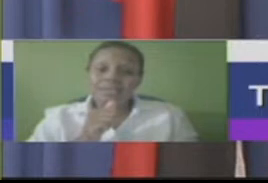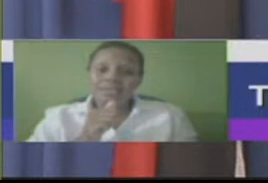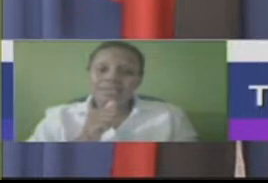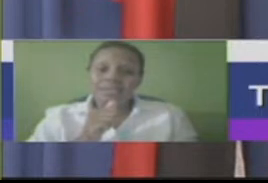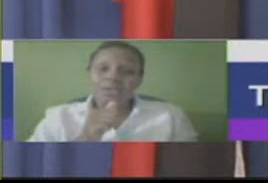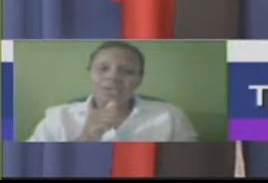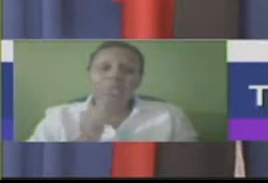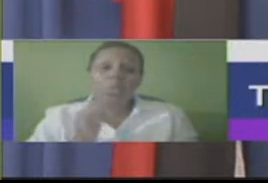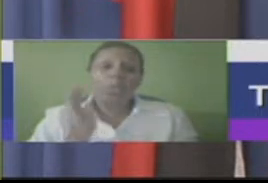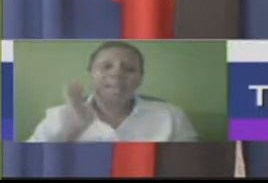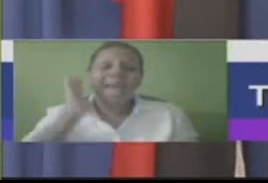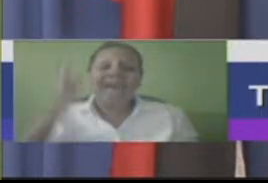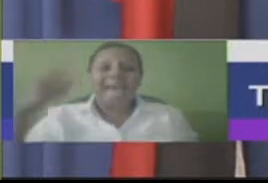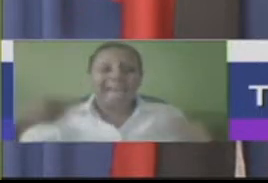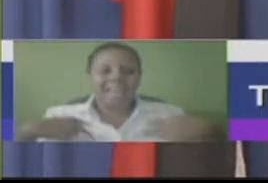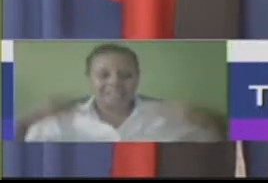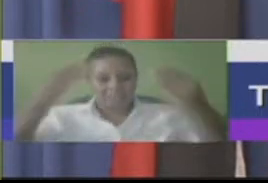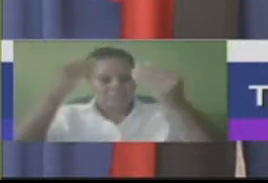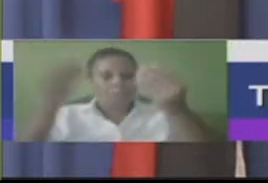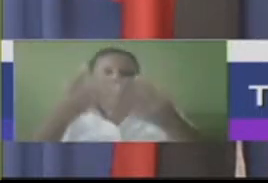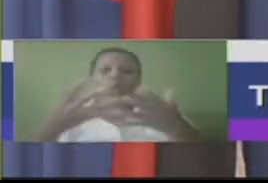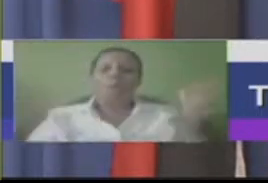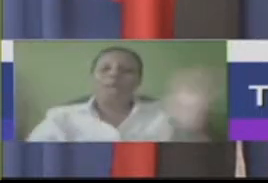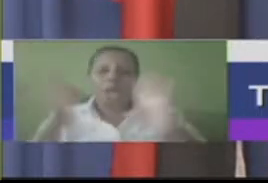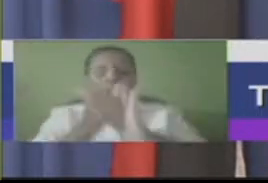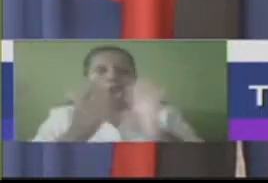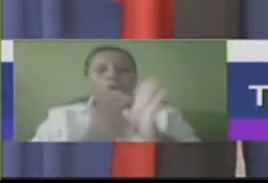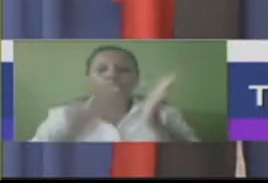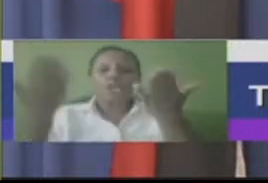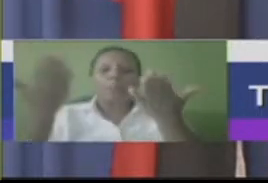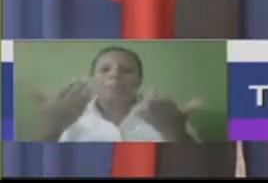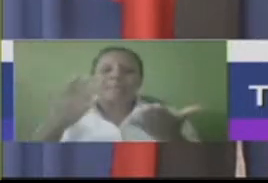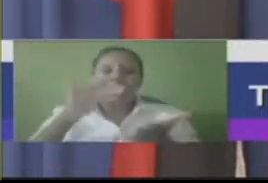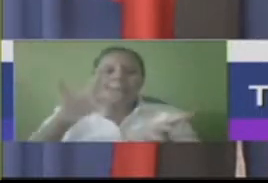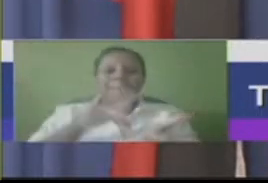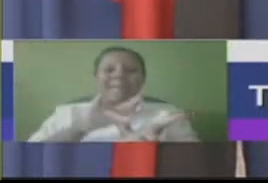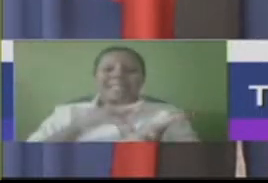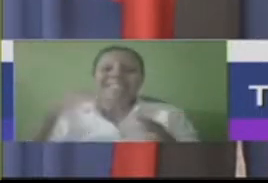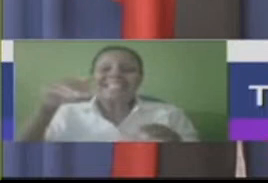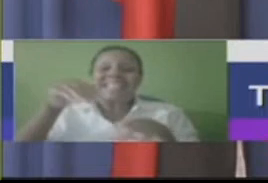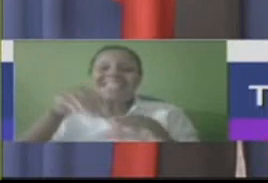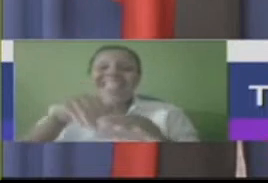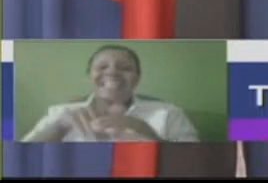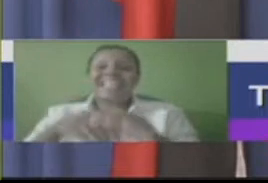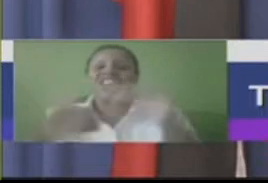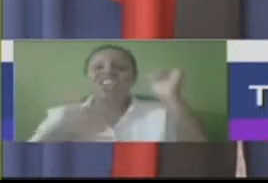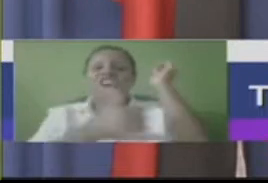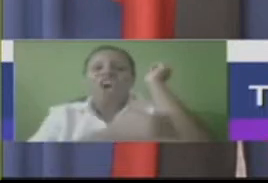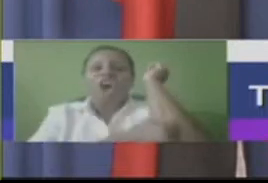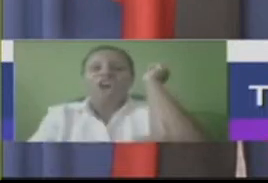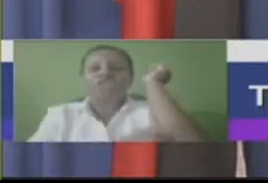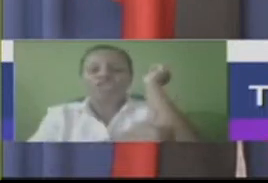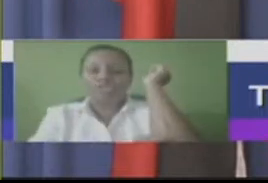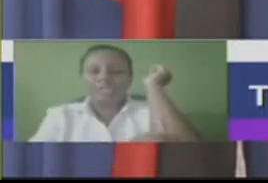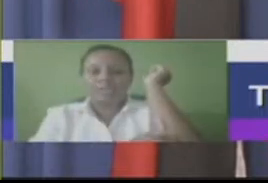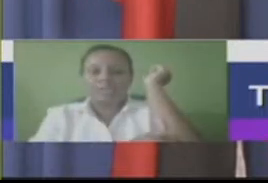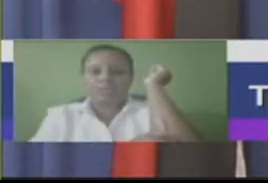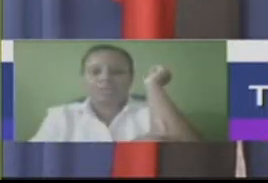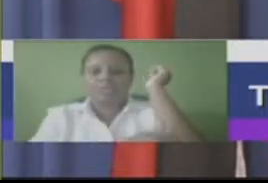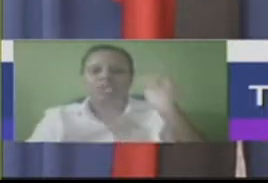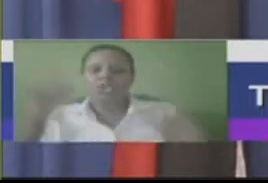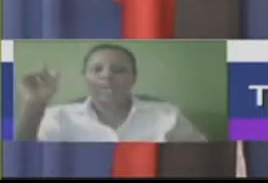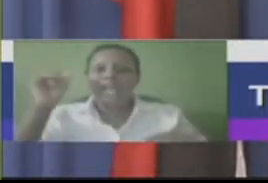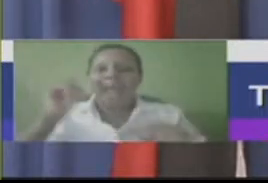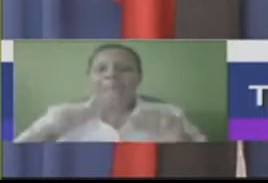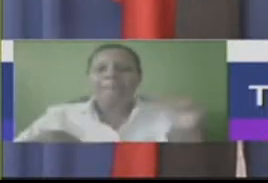into this country. So anybody in the private sector who can get vaccine the same way the National Security Department had